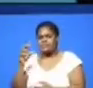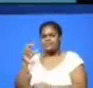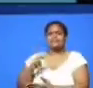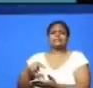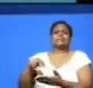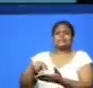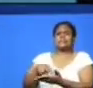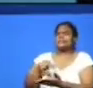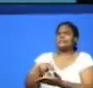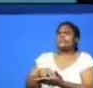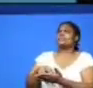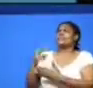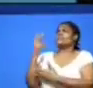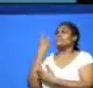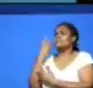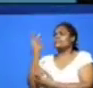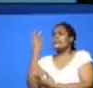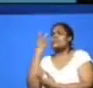will raise.